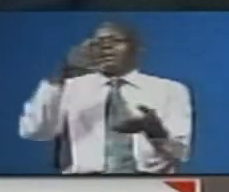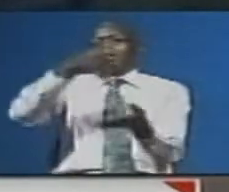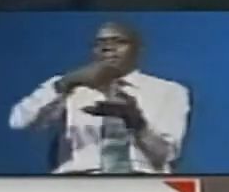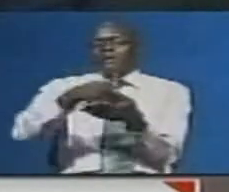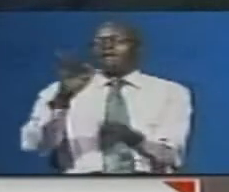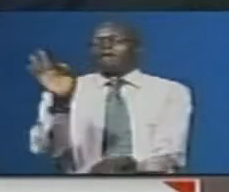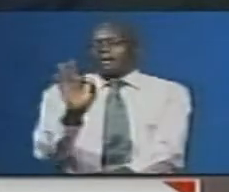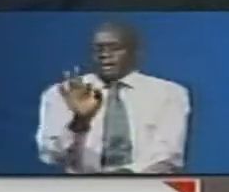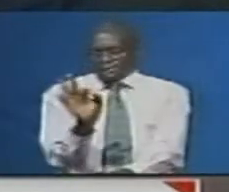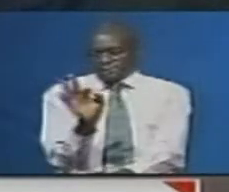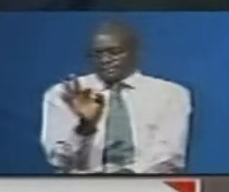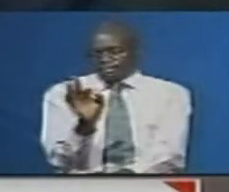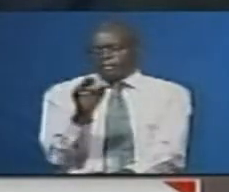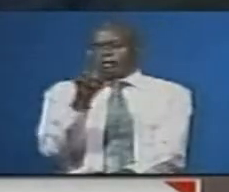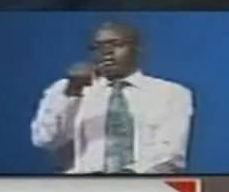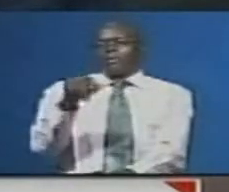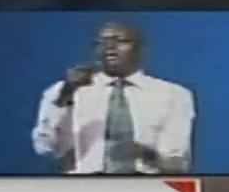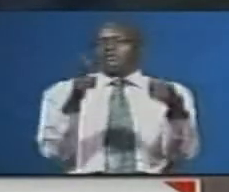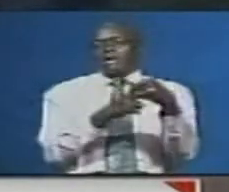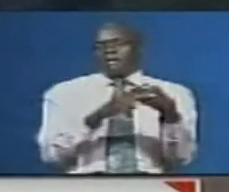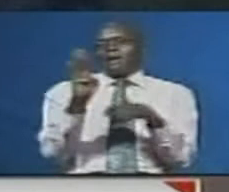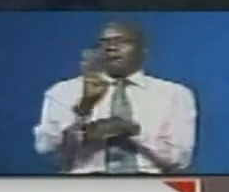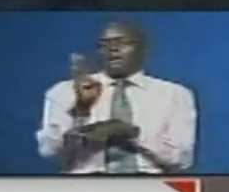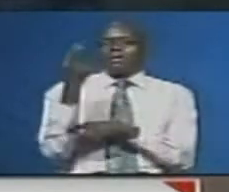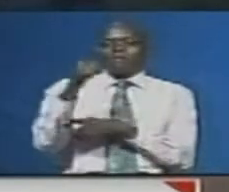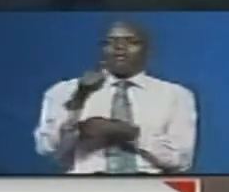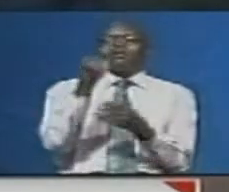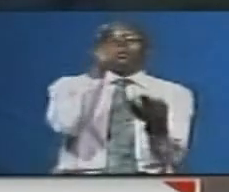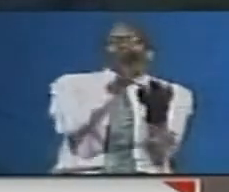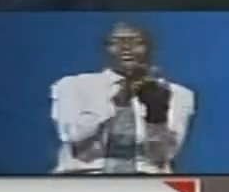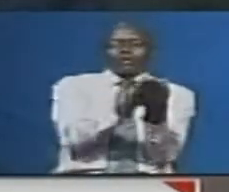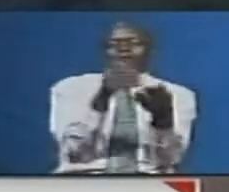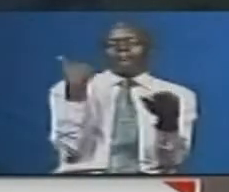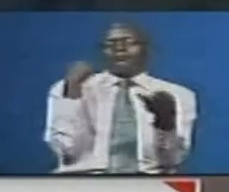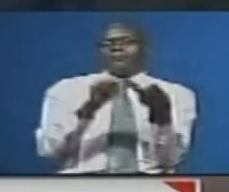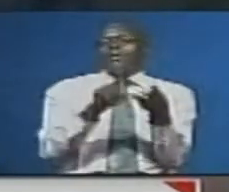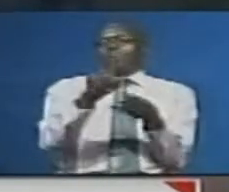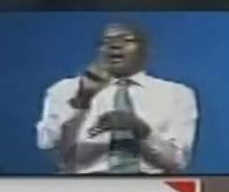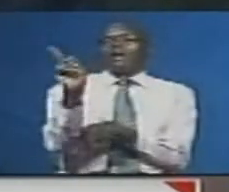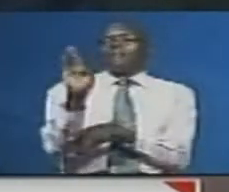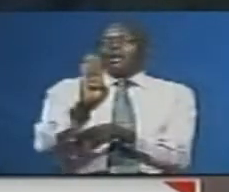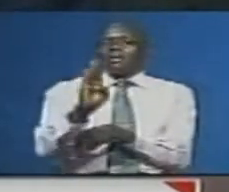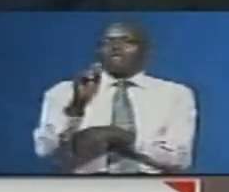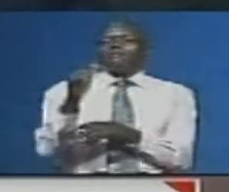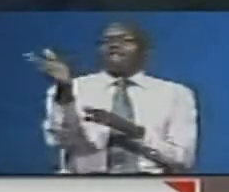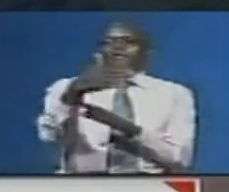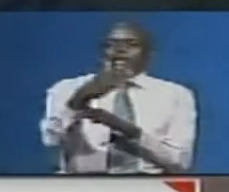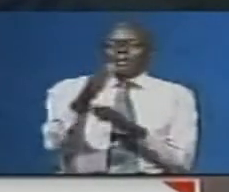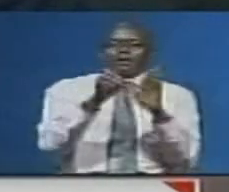fertilizer, 2.7 billion for strategic grain reserves, 1 billion for fisheries development,